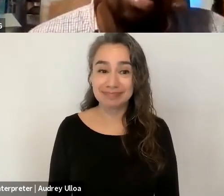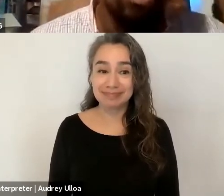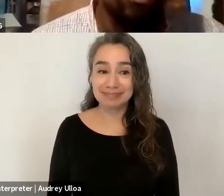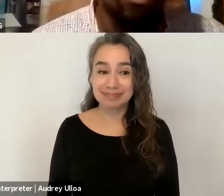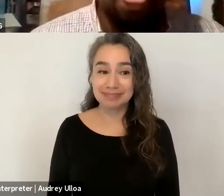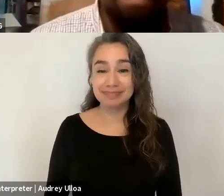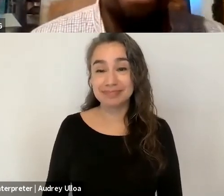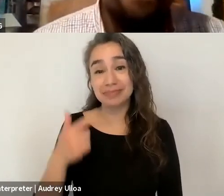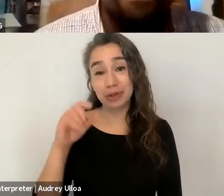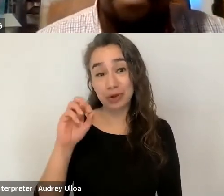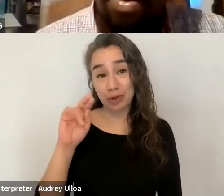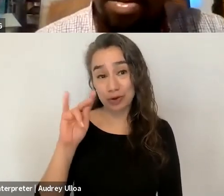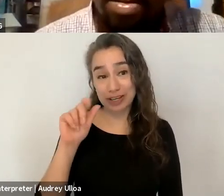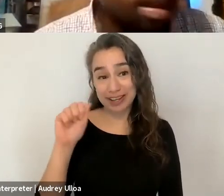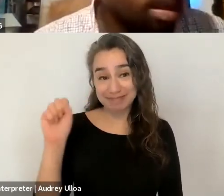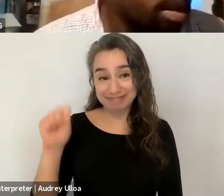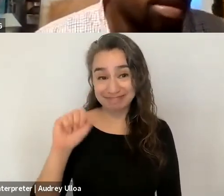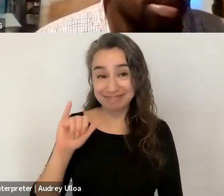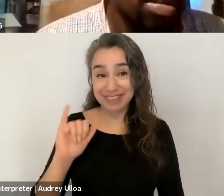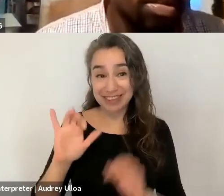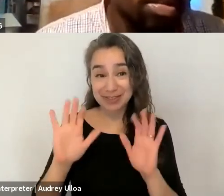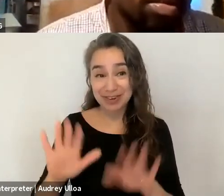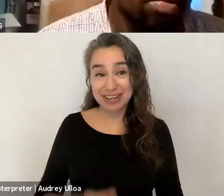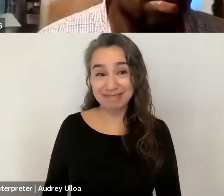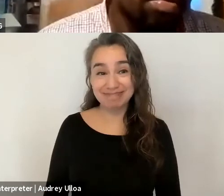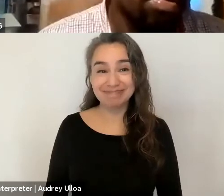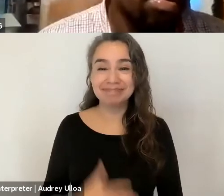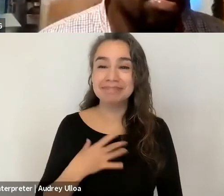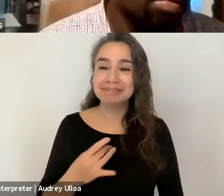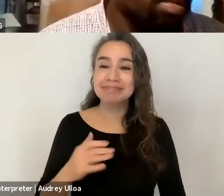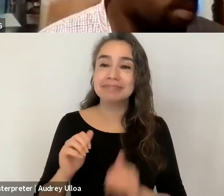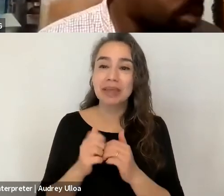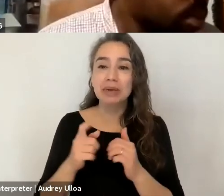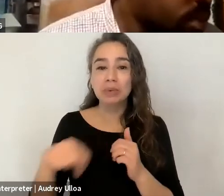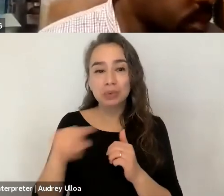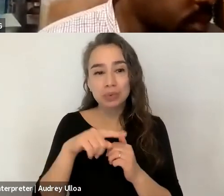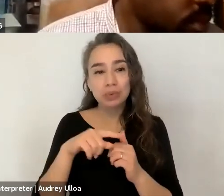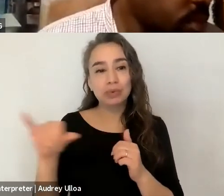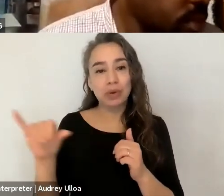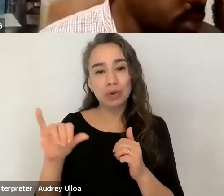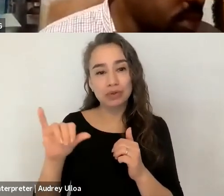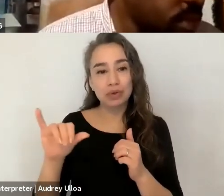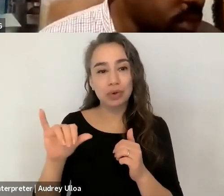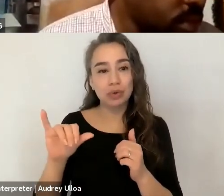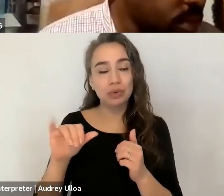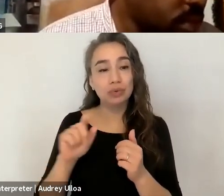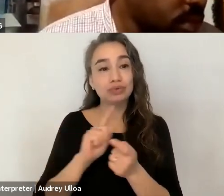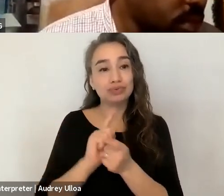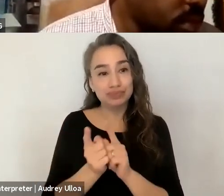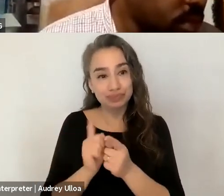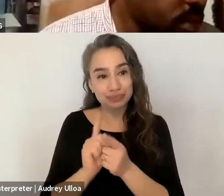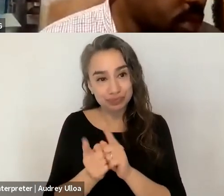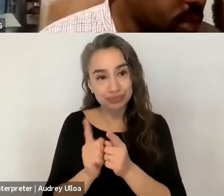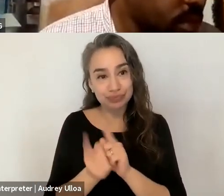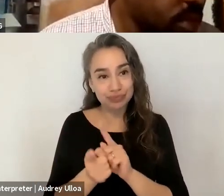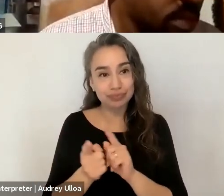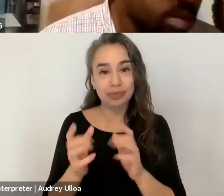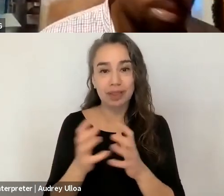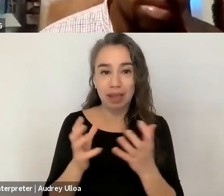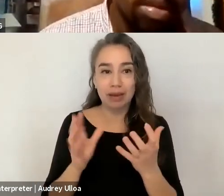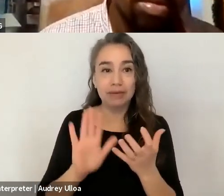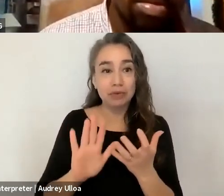That is great. Yeah. So I like the way you all have also translated many of your